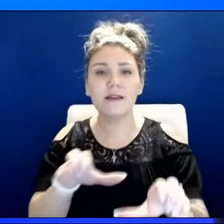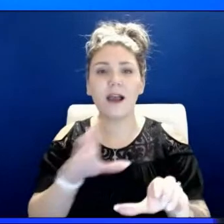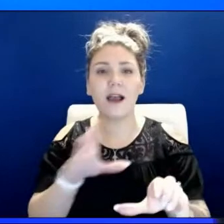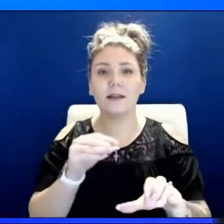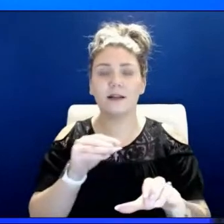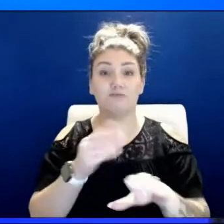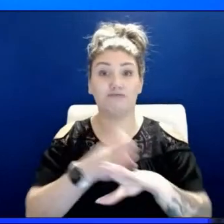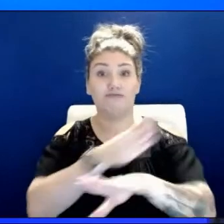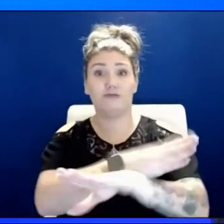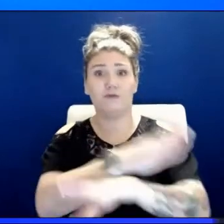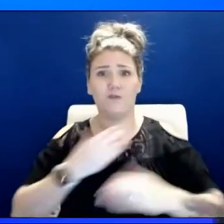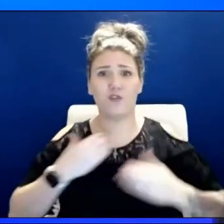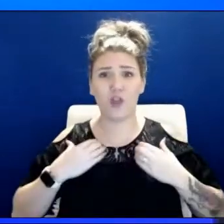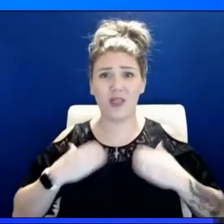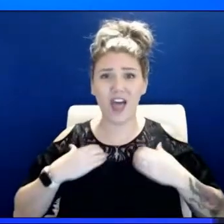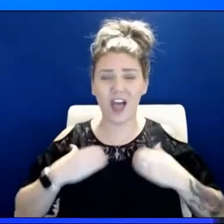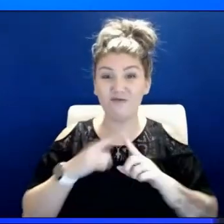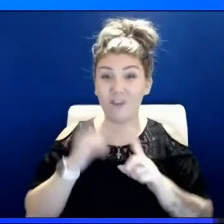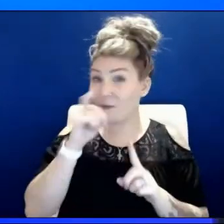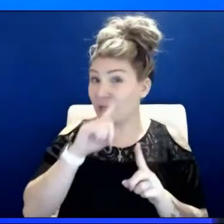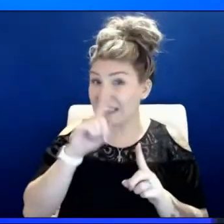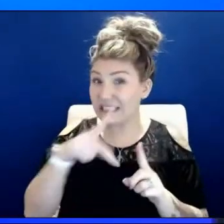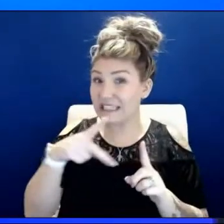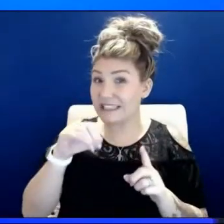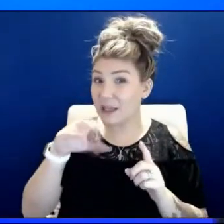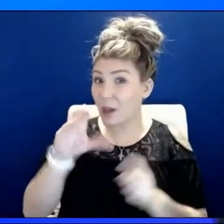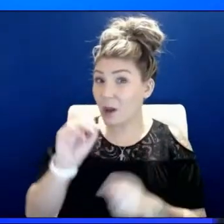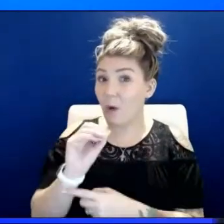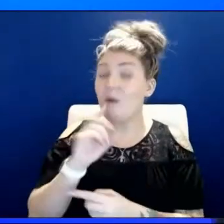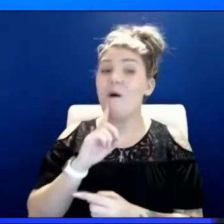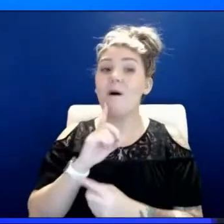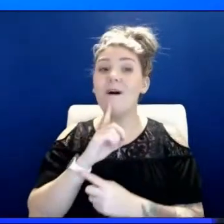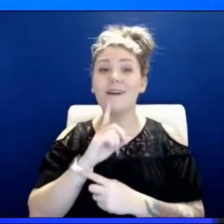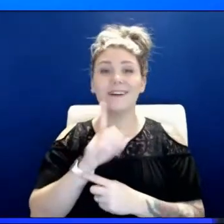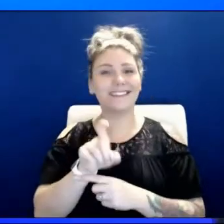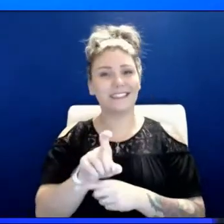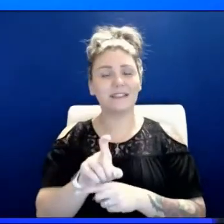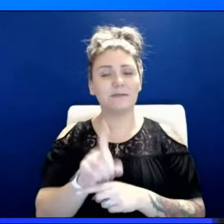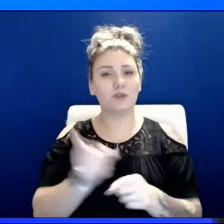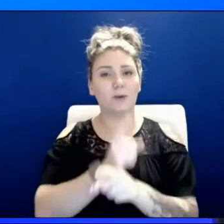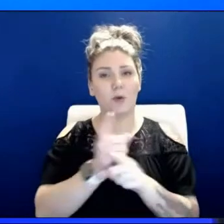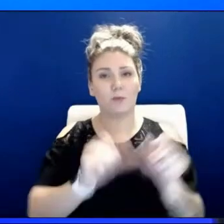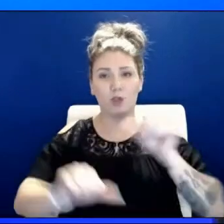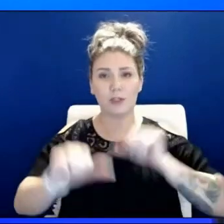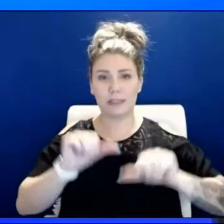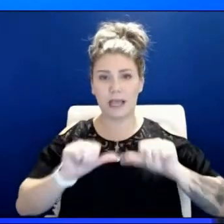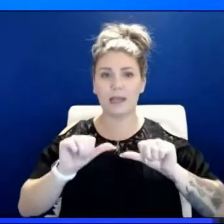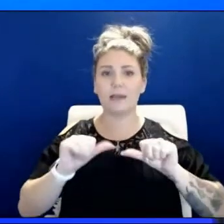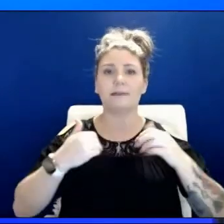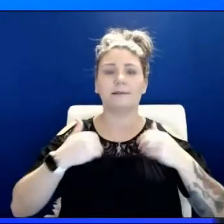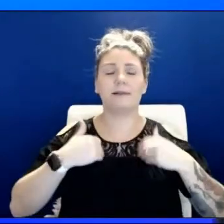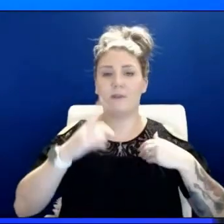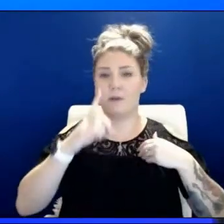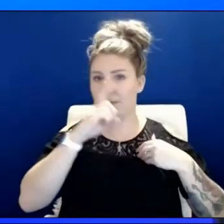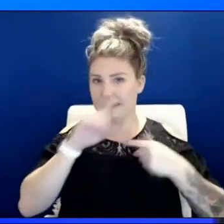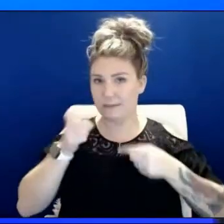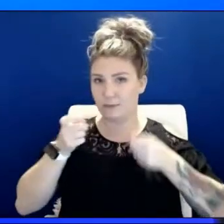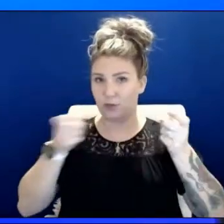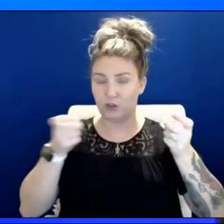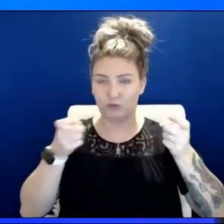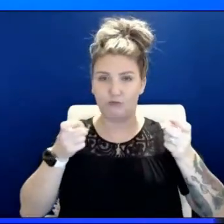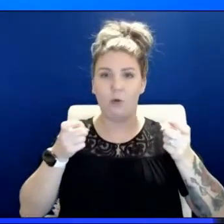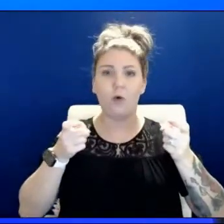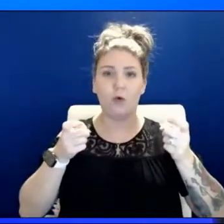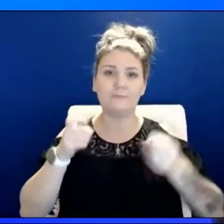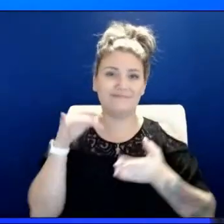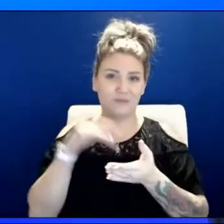from a placebo. And so we have to do the right science, which is having a placebo-controlled trial. We